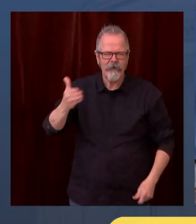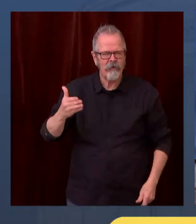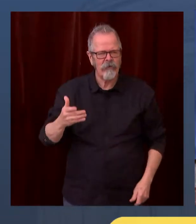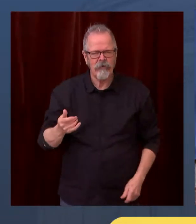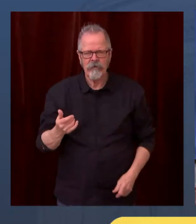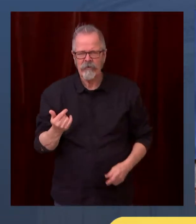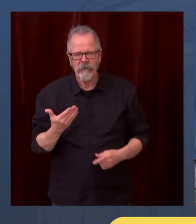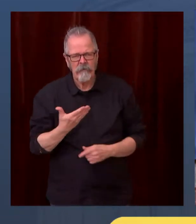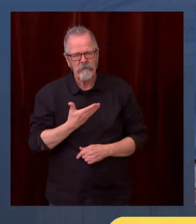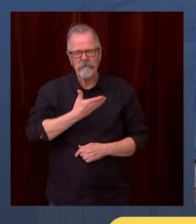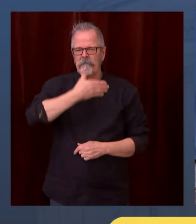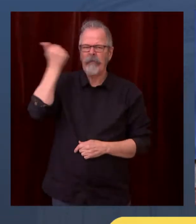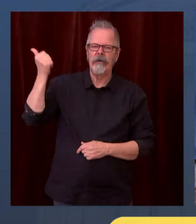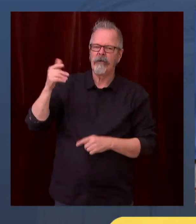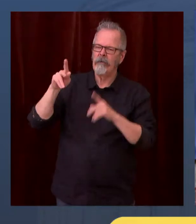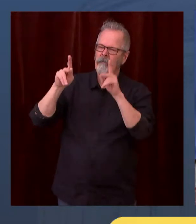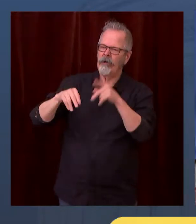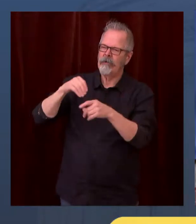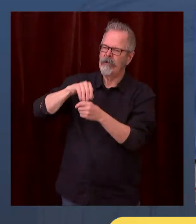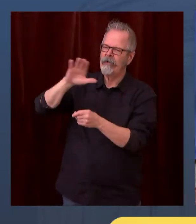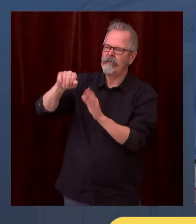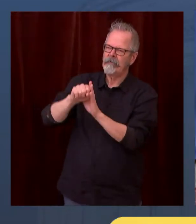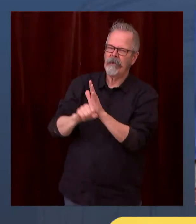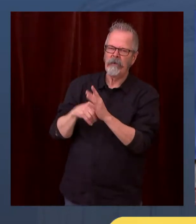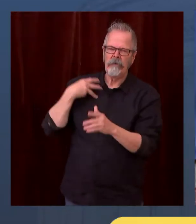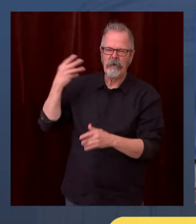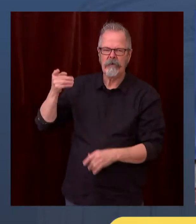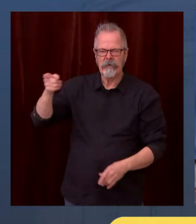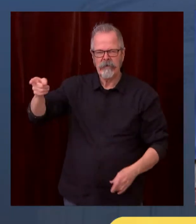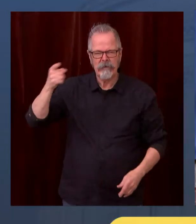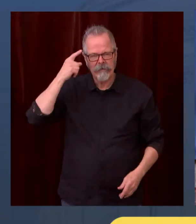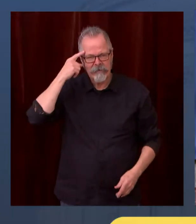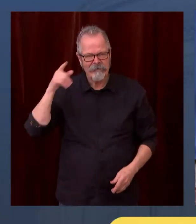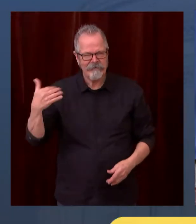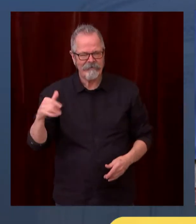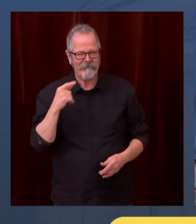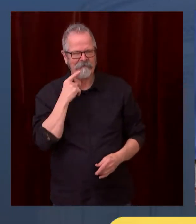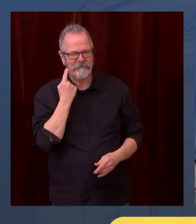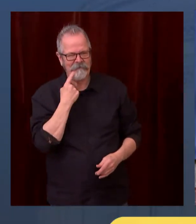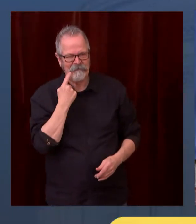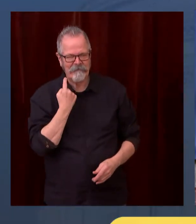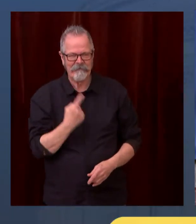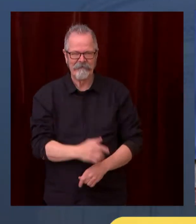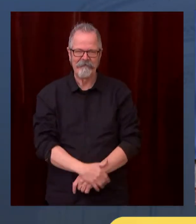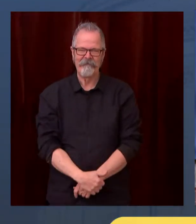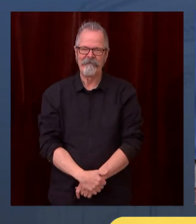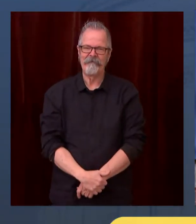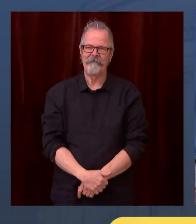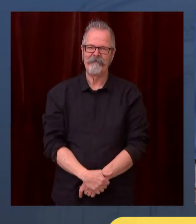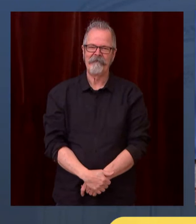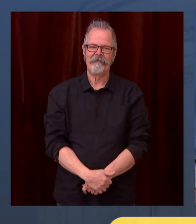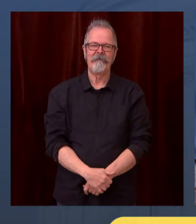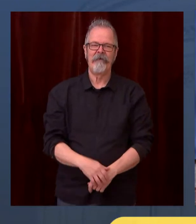too. Thank you, Nick, for your work. Next question comes from Keith with Como 4.